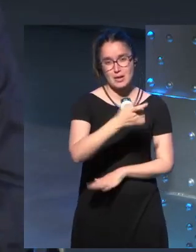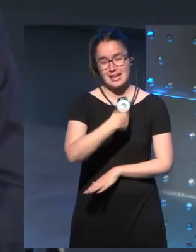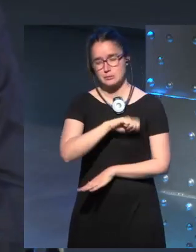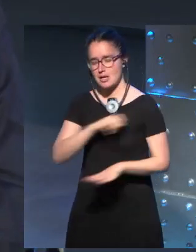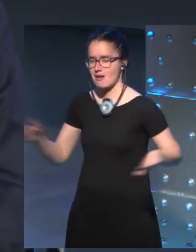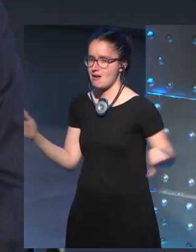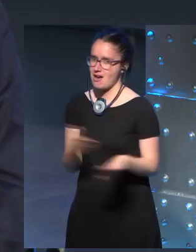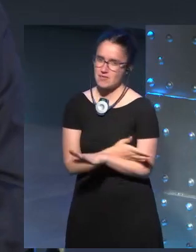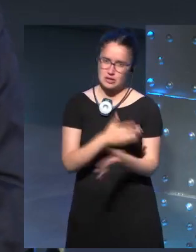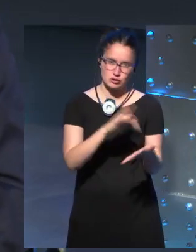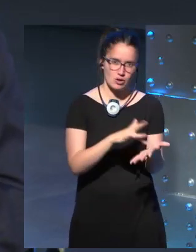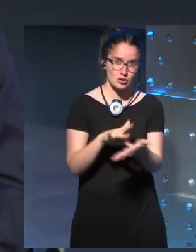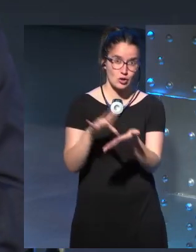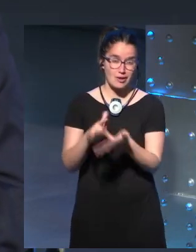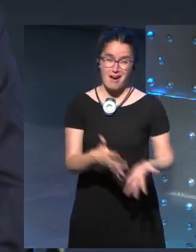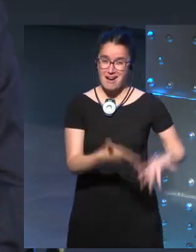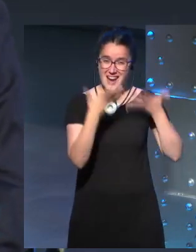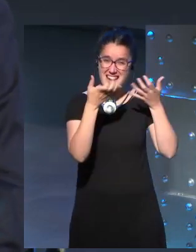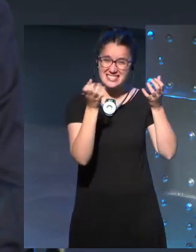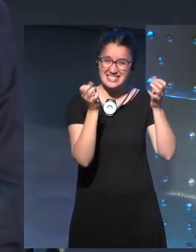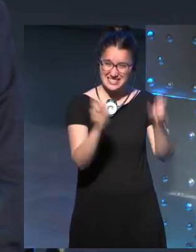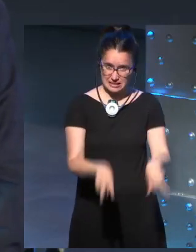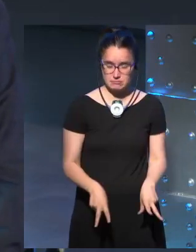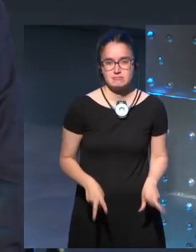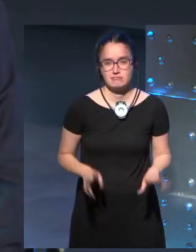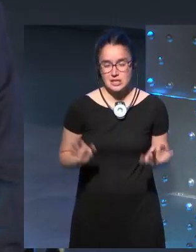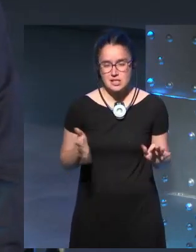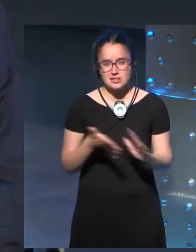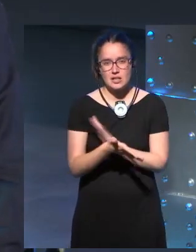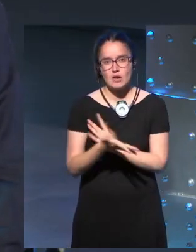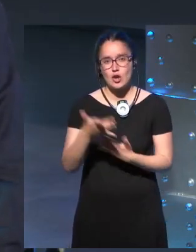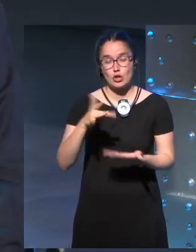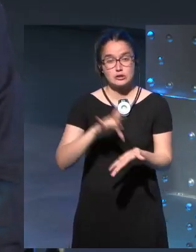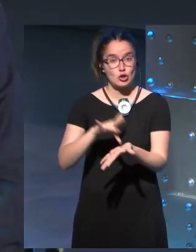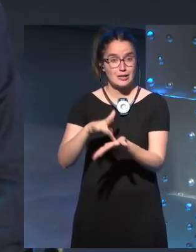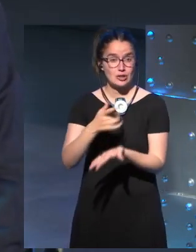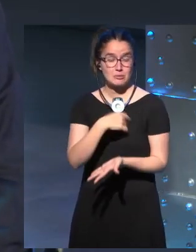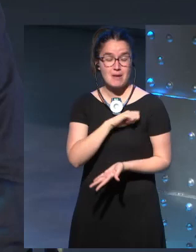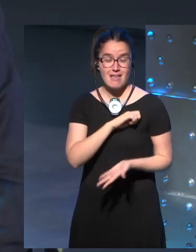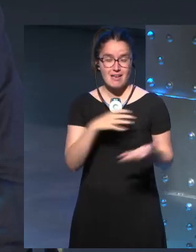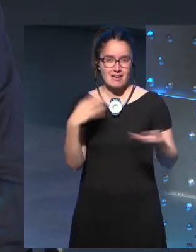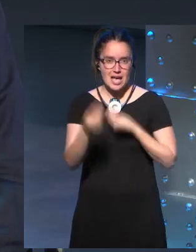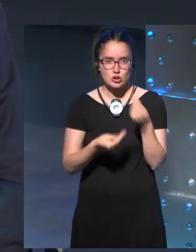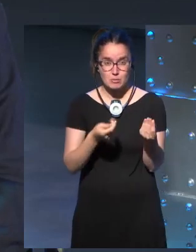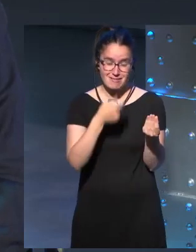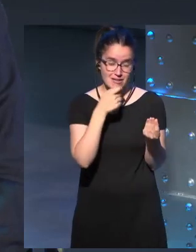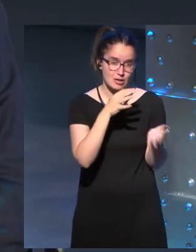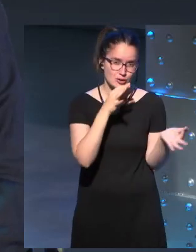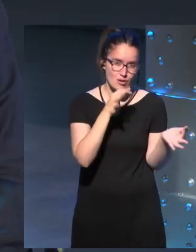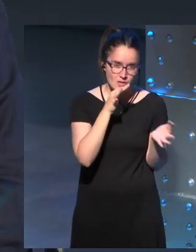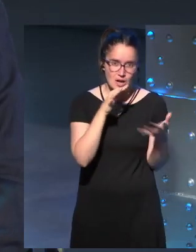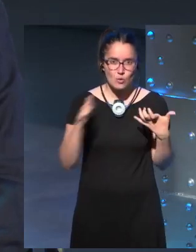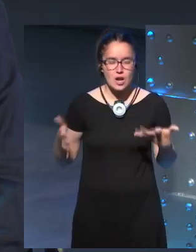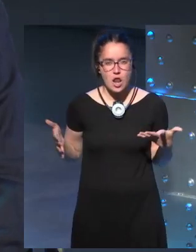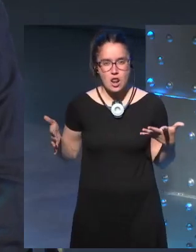things that England has gone through in football have happened with Spain too, but without winning anything. So what we've